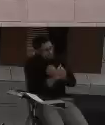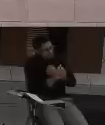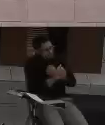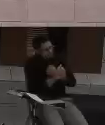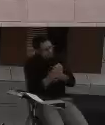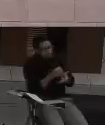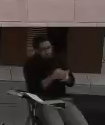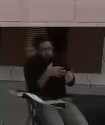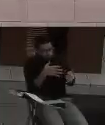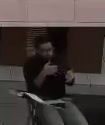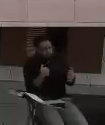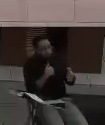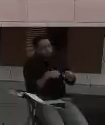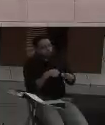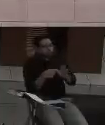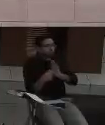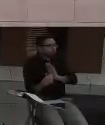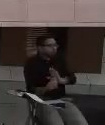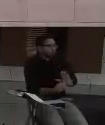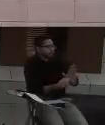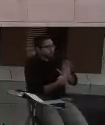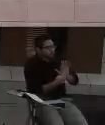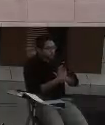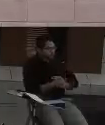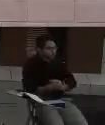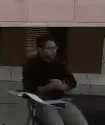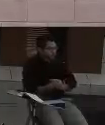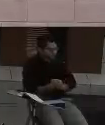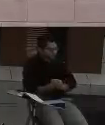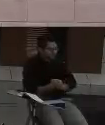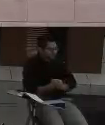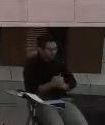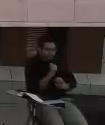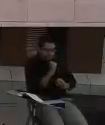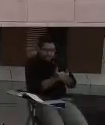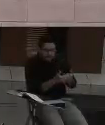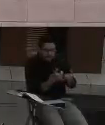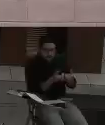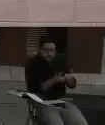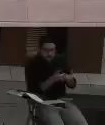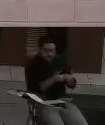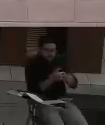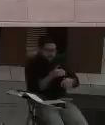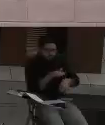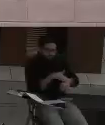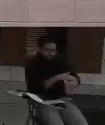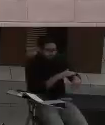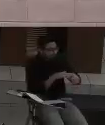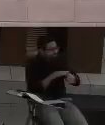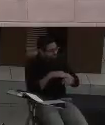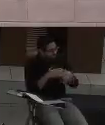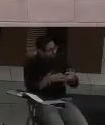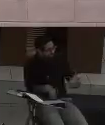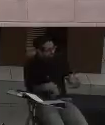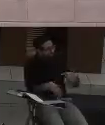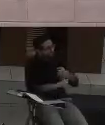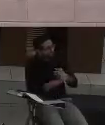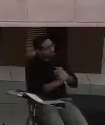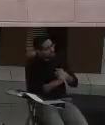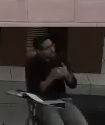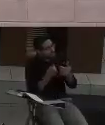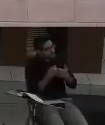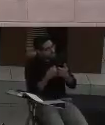in the days of God's reign. It's not easy. It is difficult. And yet